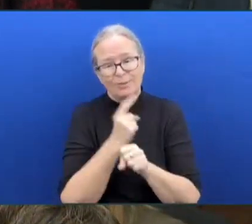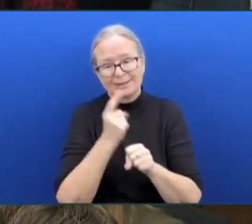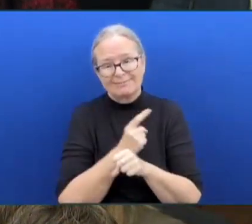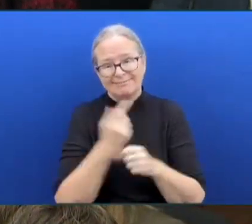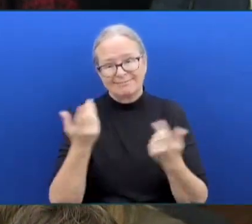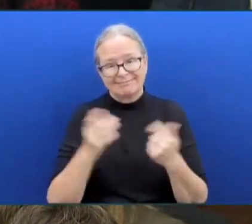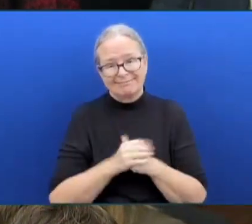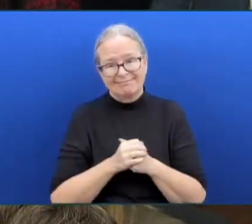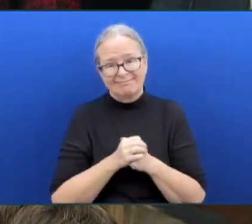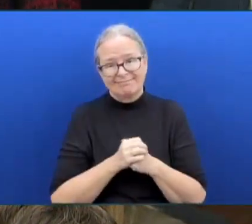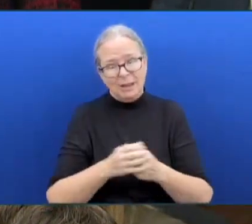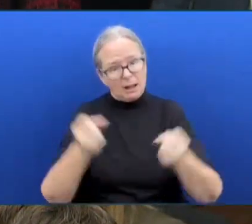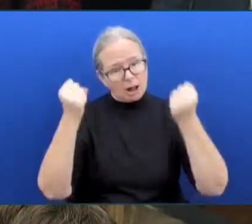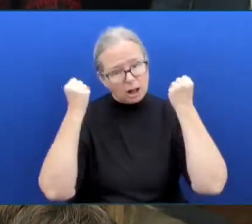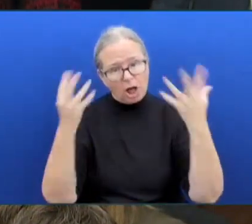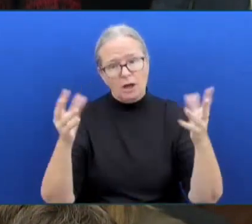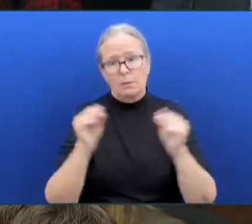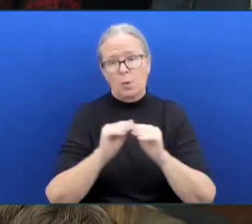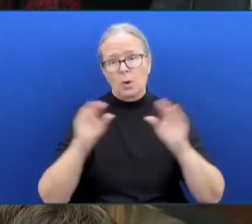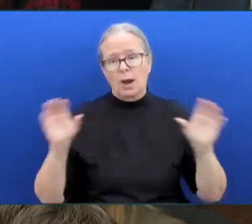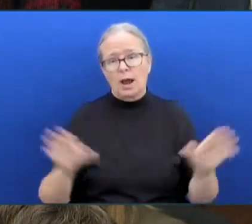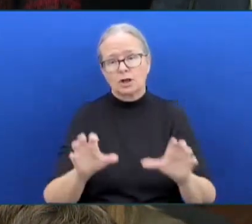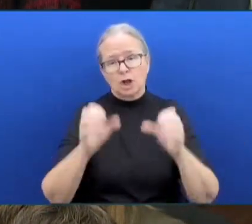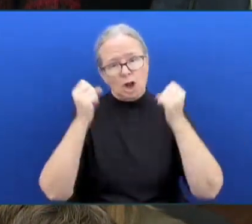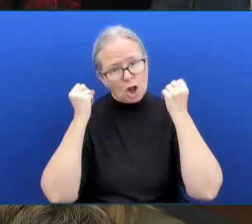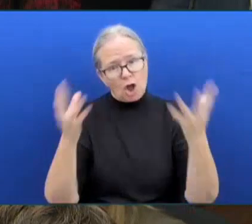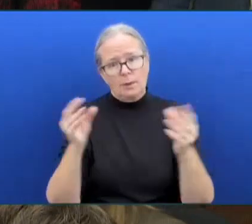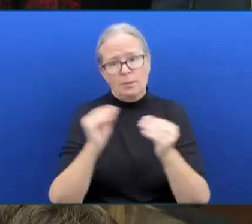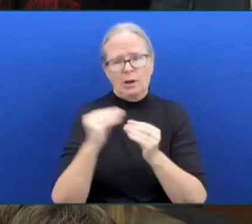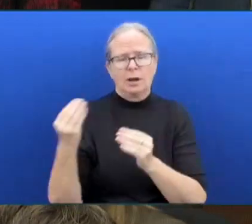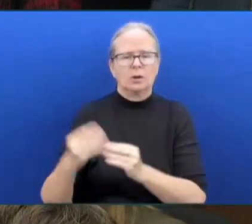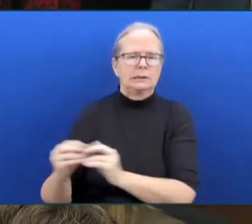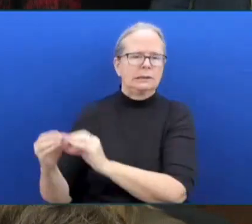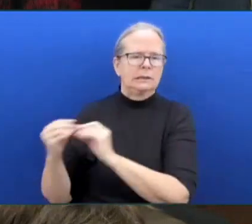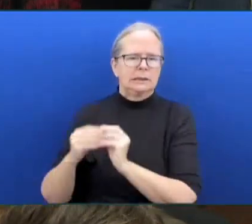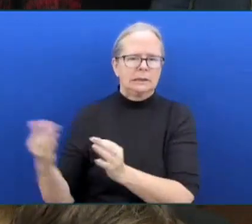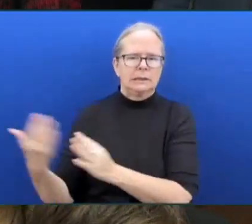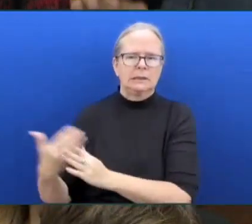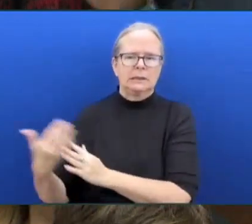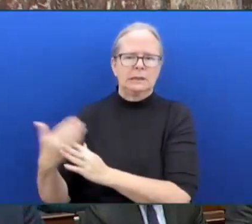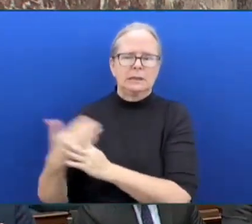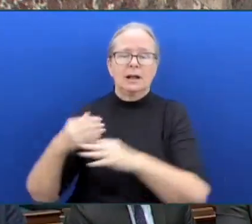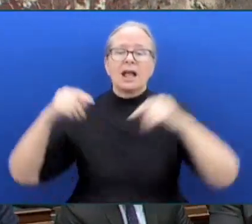forward to working with those students to deliver for them, because this government delivers for people.